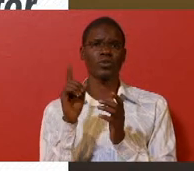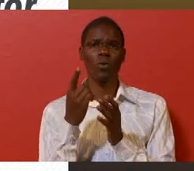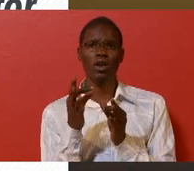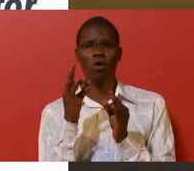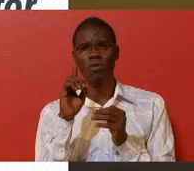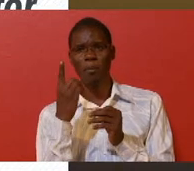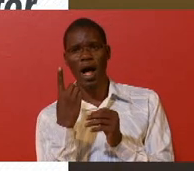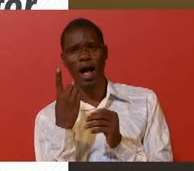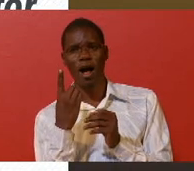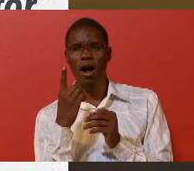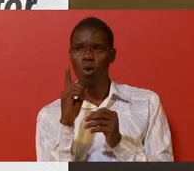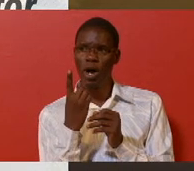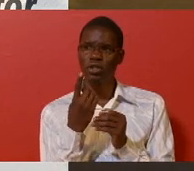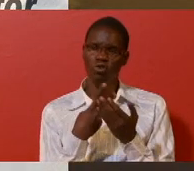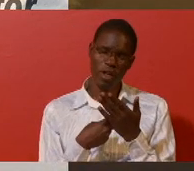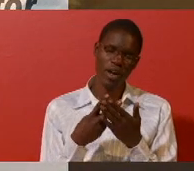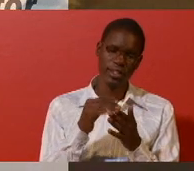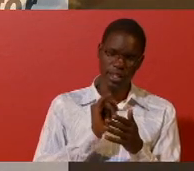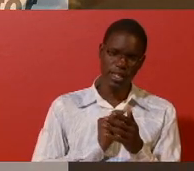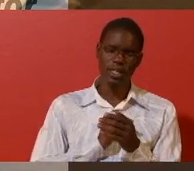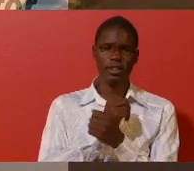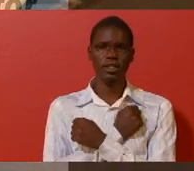favorite passages of Scripture.